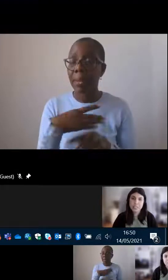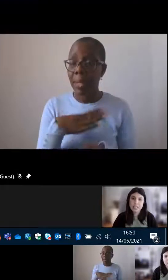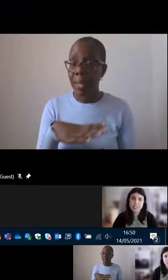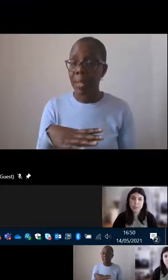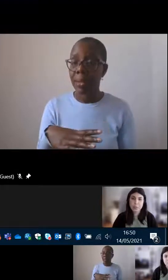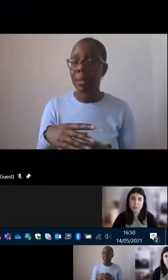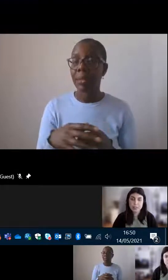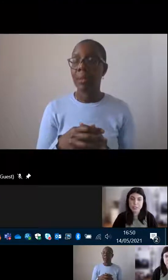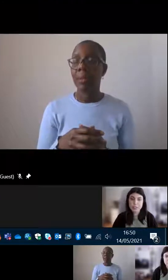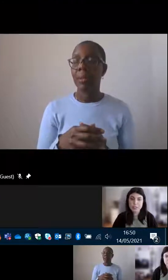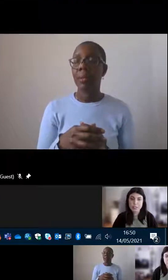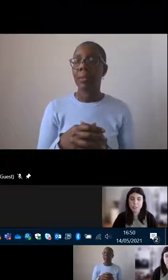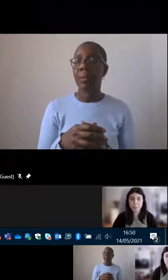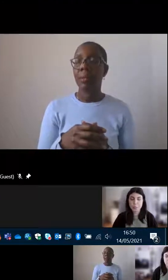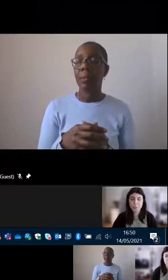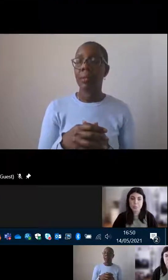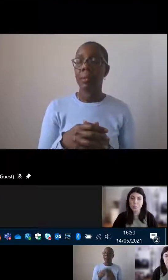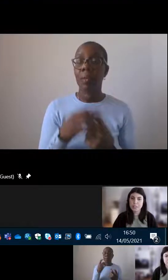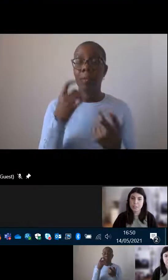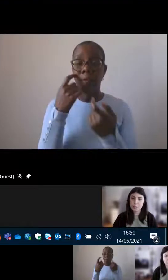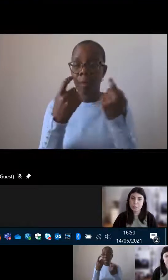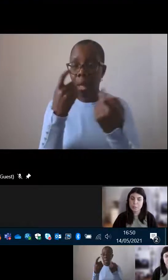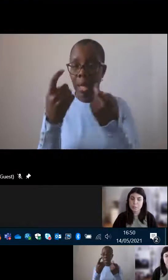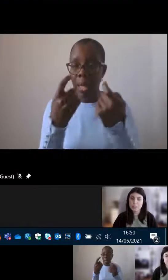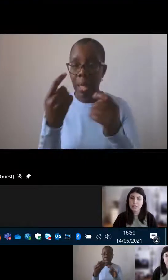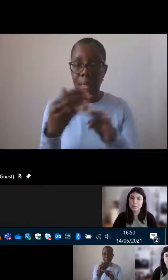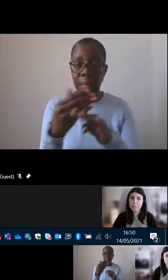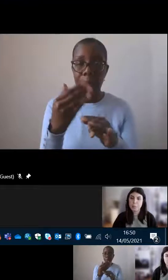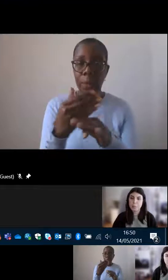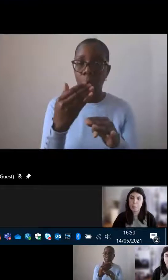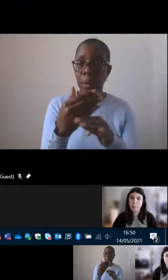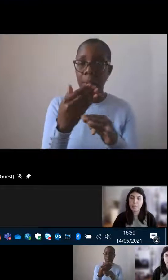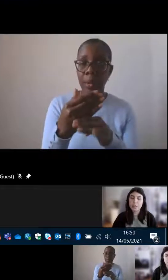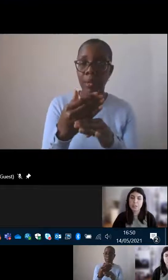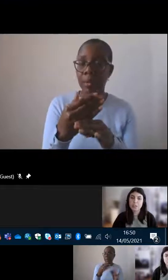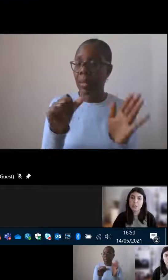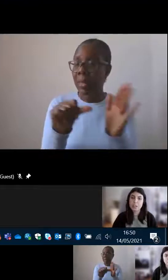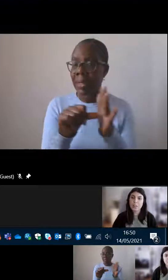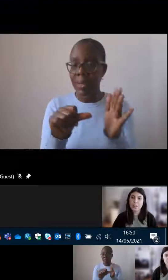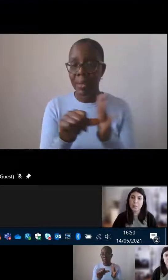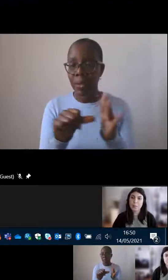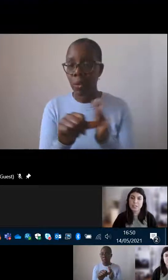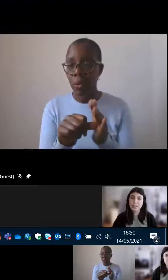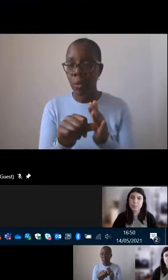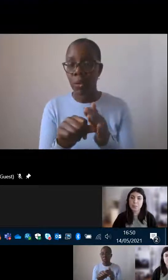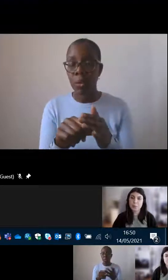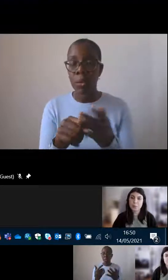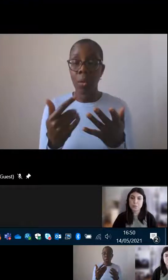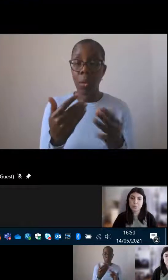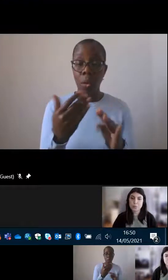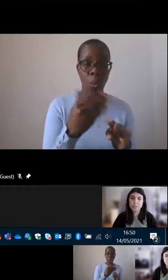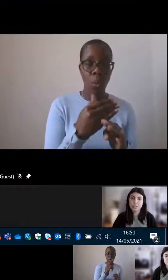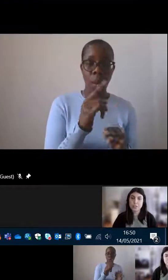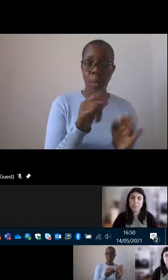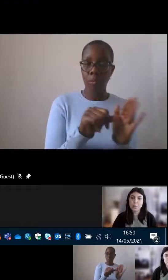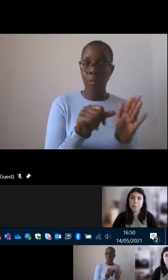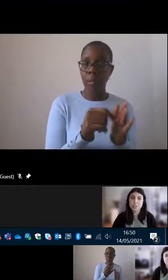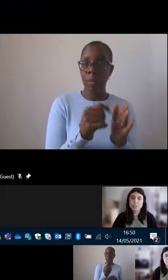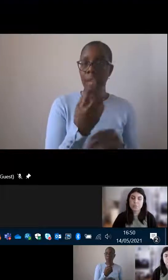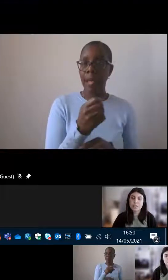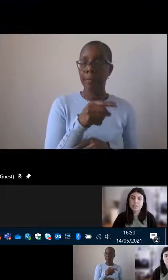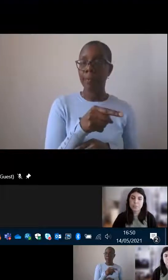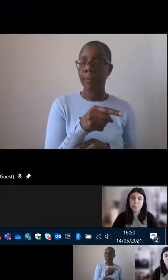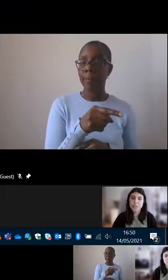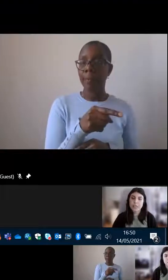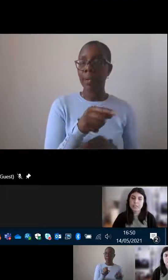having trouble finding employment or there's problems within your employment. And also they offer peer support groups,